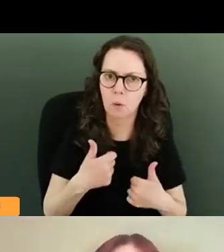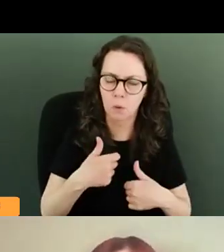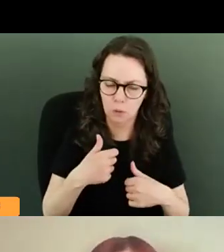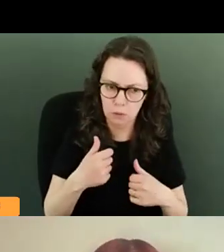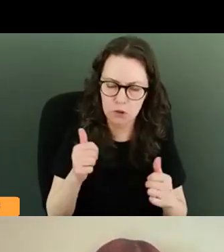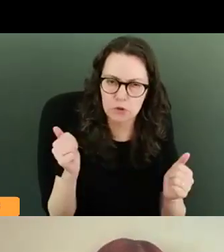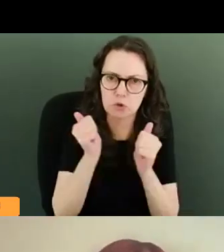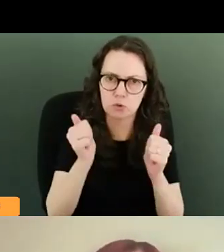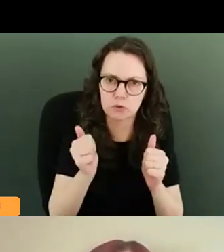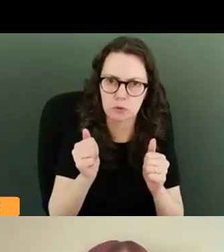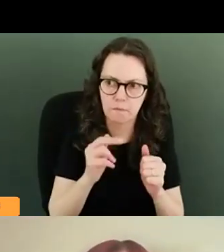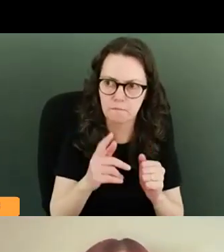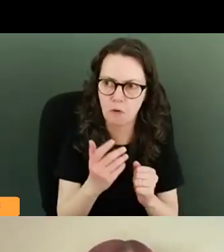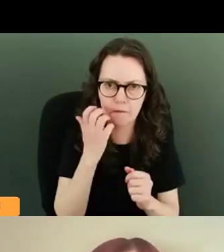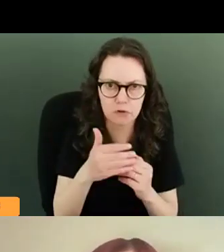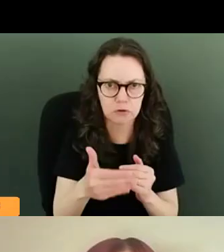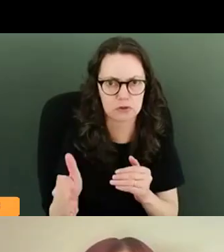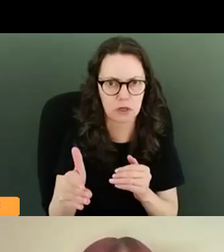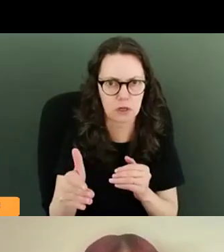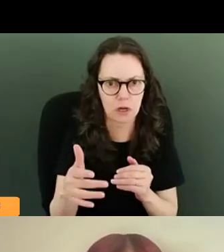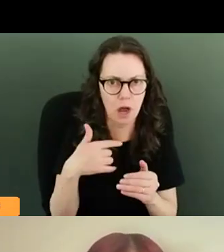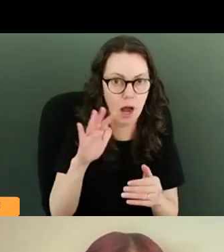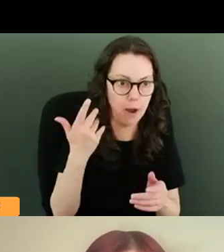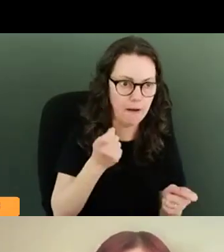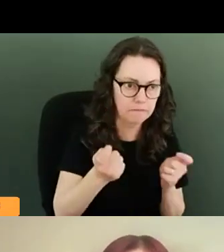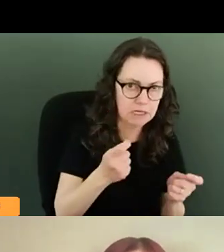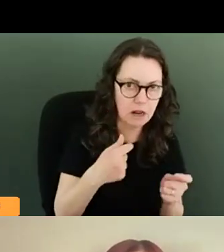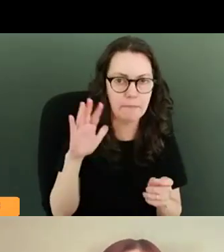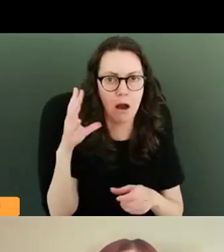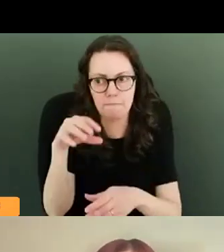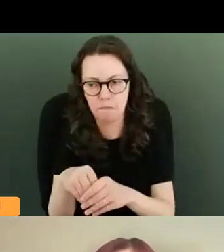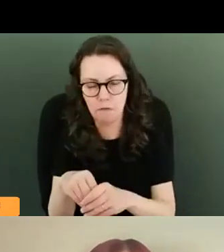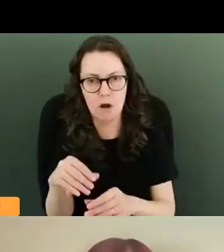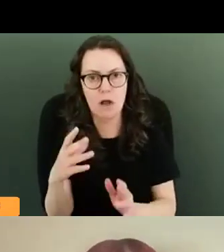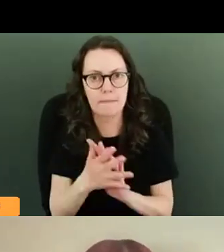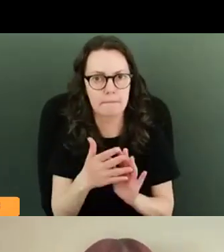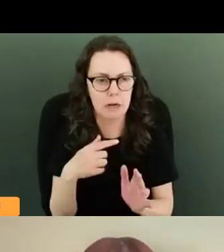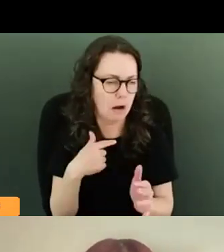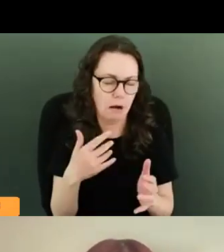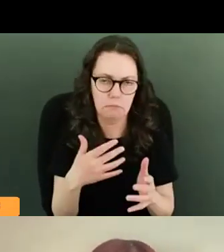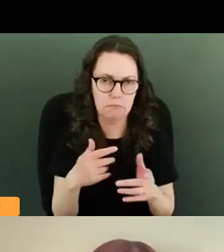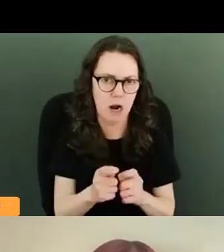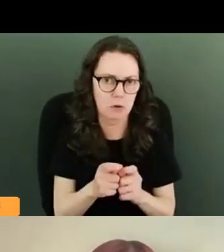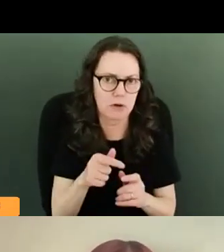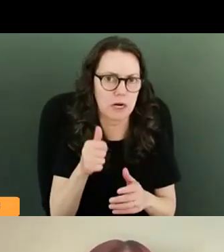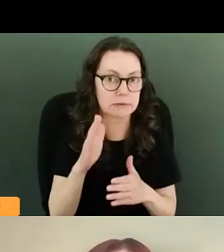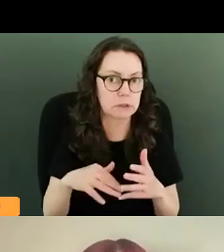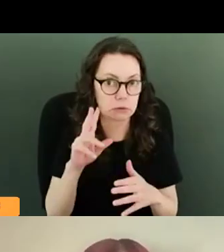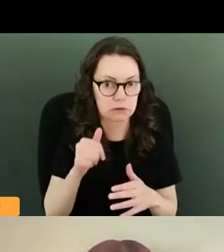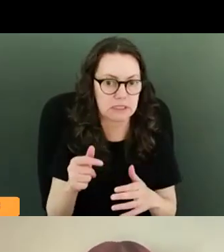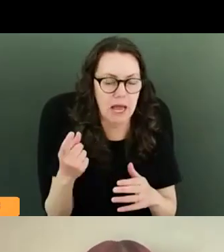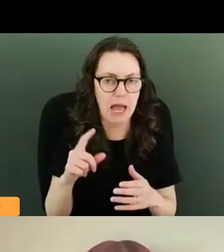a facilitator. So this opportunity to learn from these lived experience experts was super valuable. And